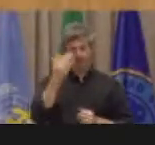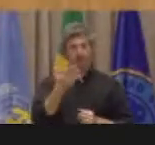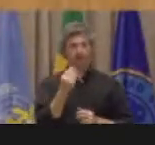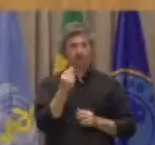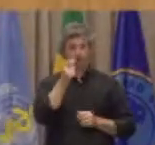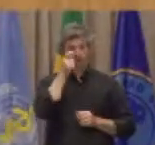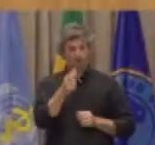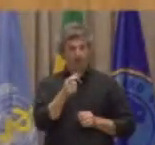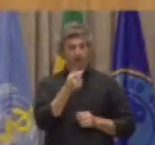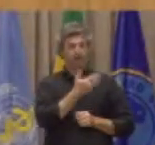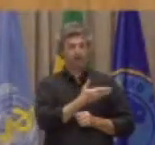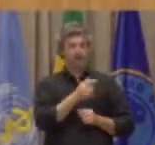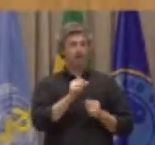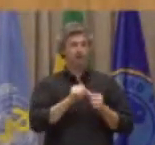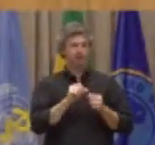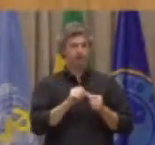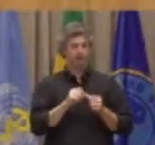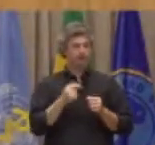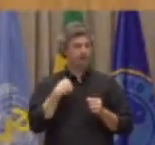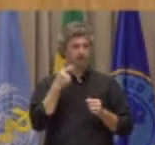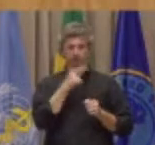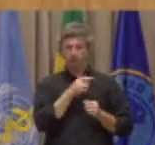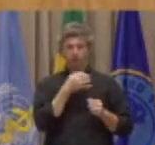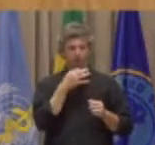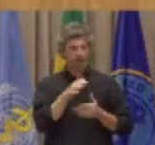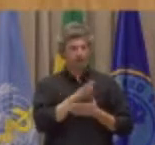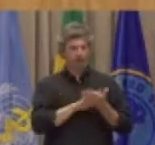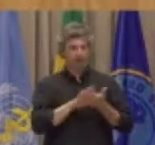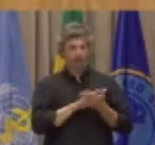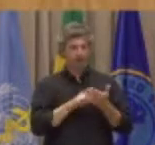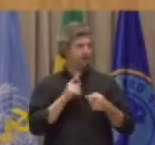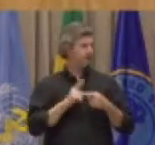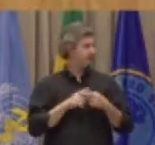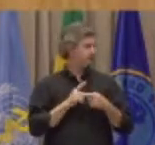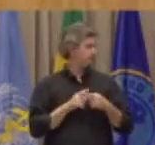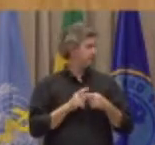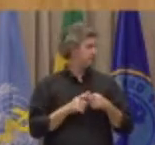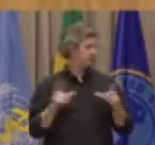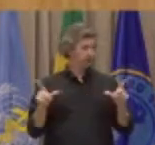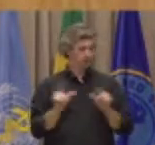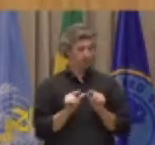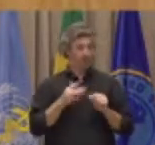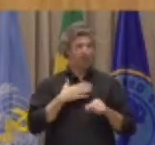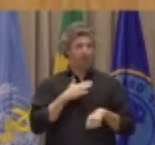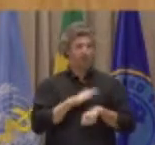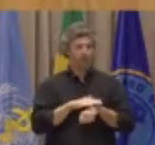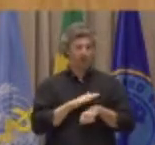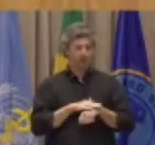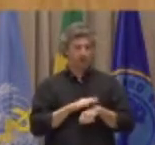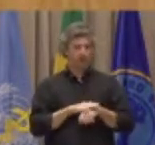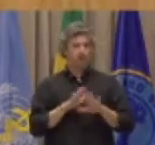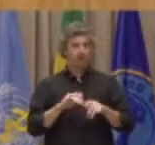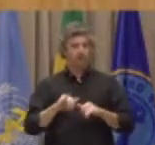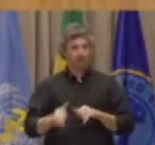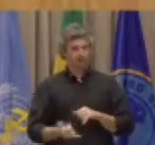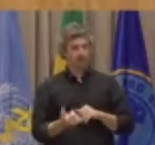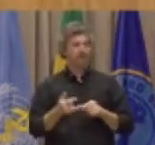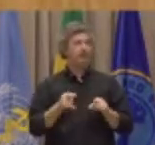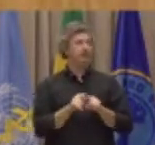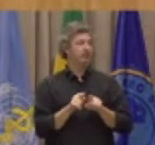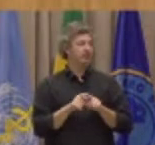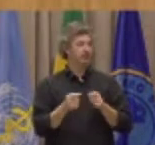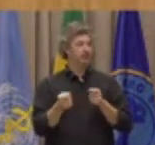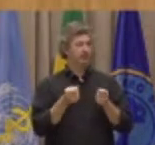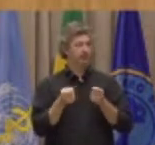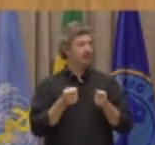Very interesting, the work that you did. I cannot make any comment because of the time, but